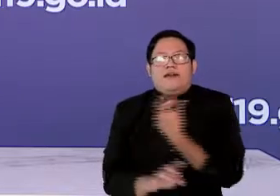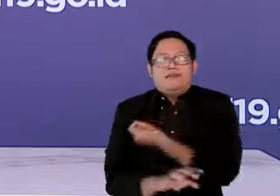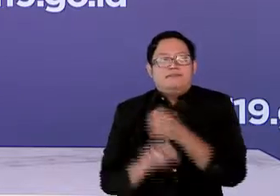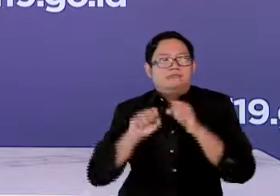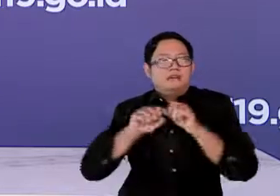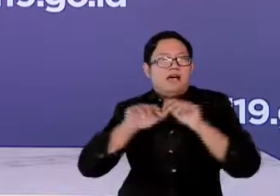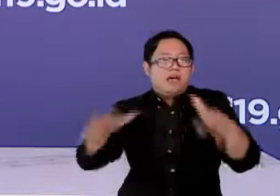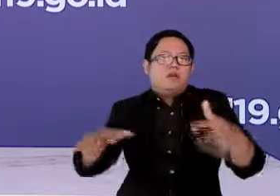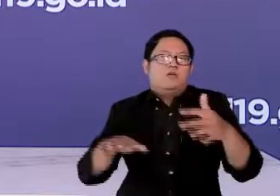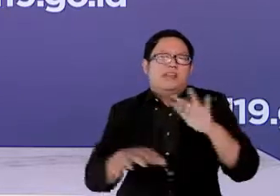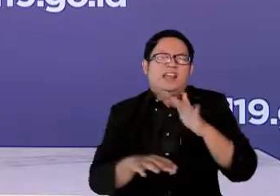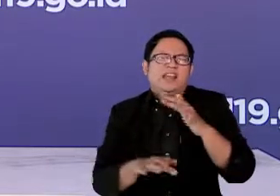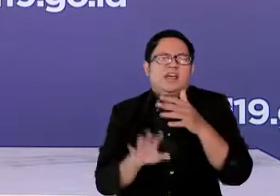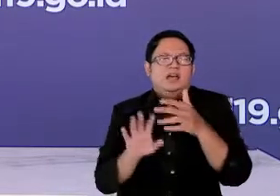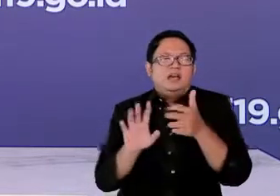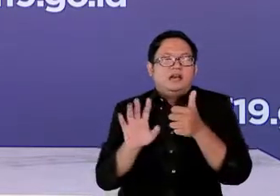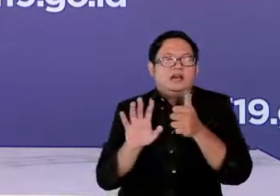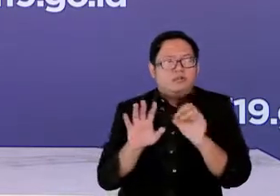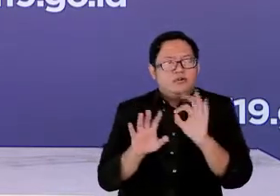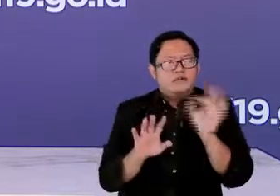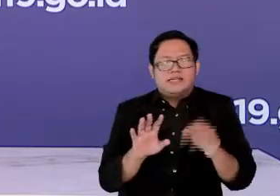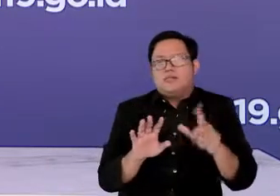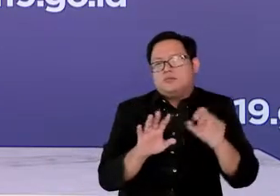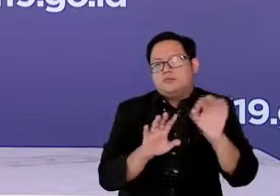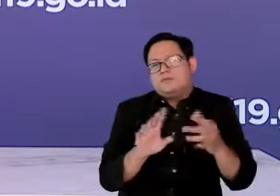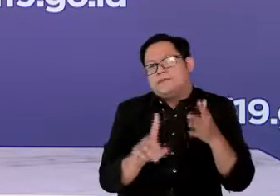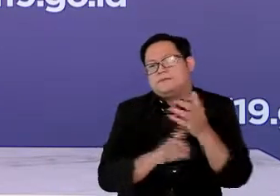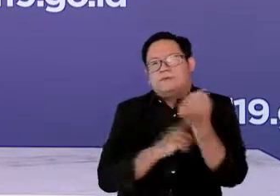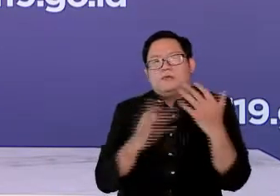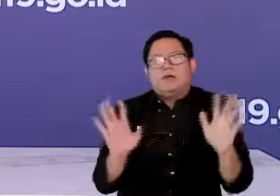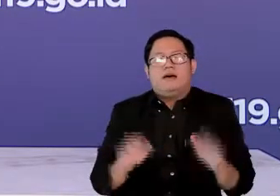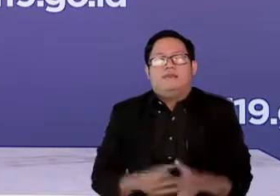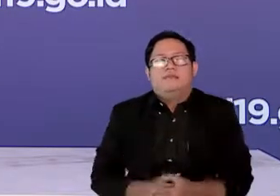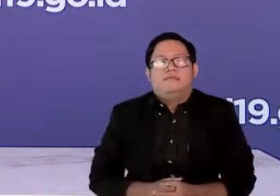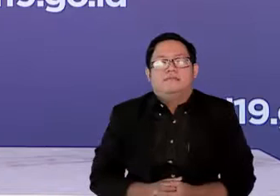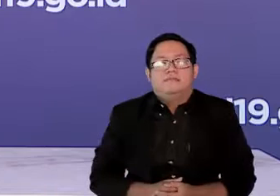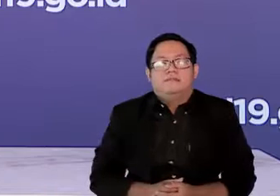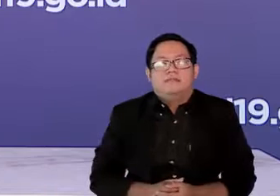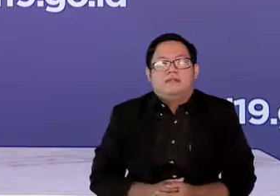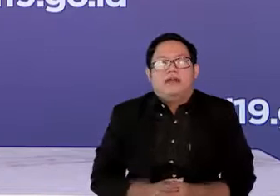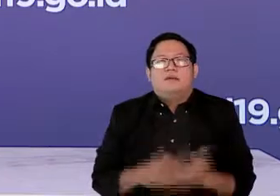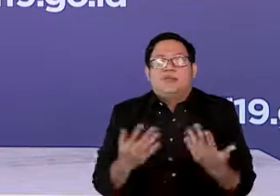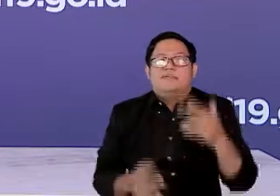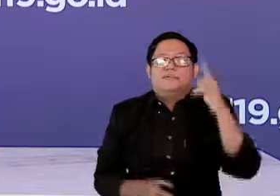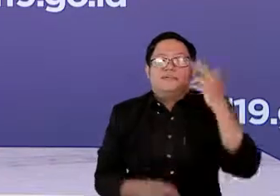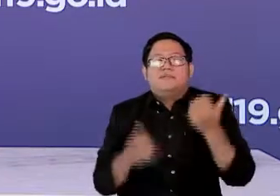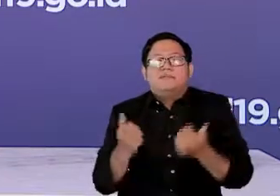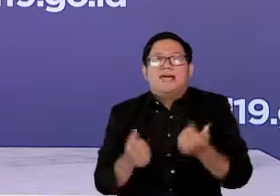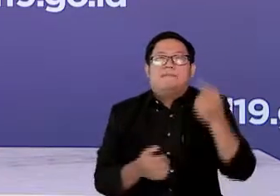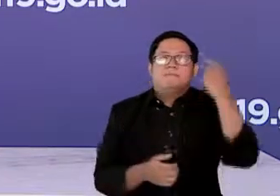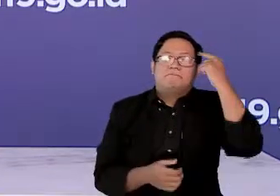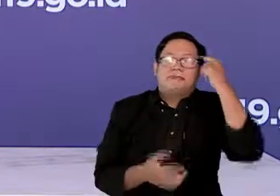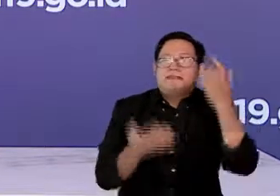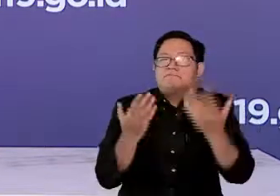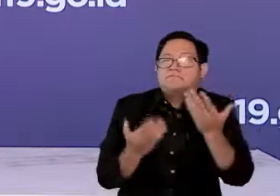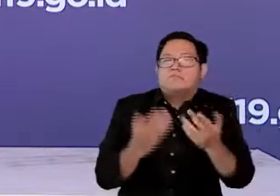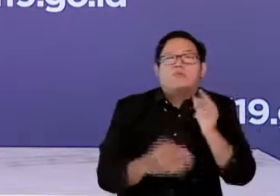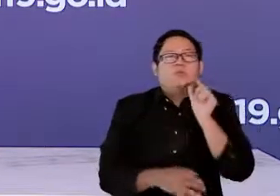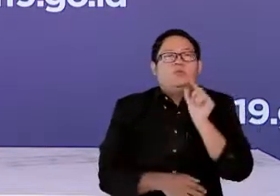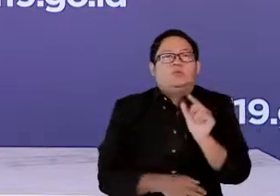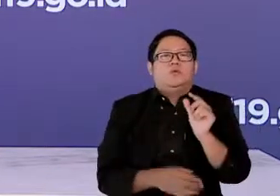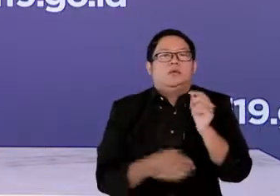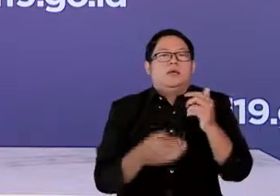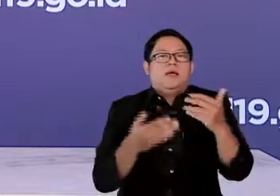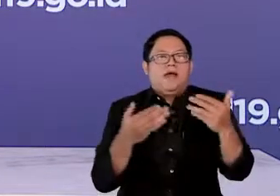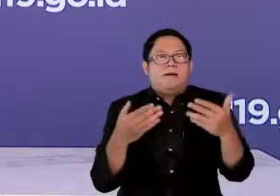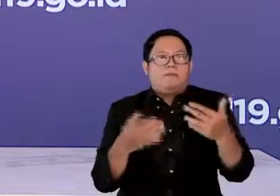to 70% for the second dose, then probably we will consider to open carefully for the foreigners